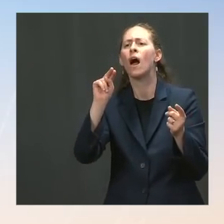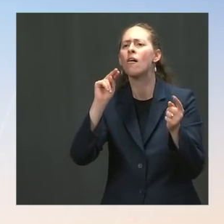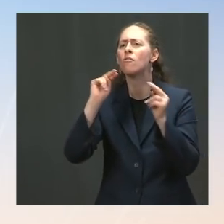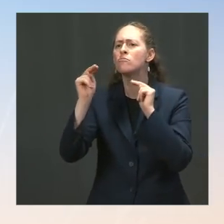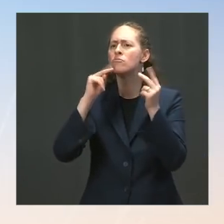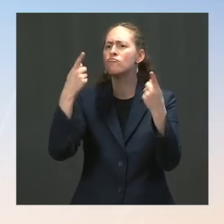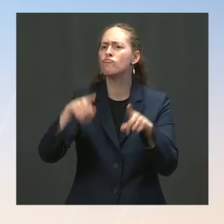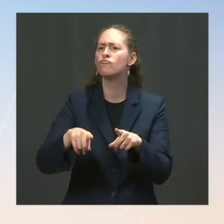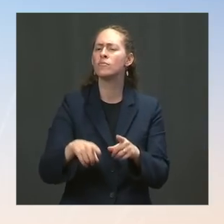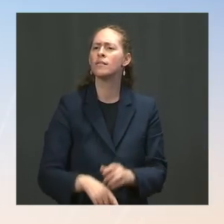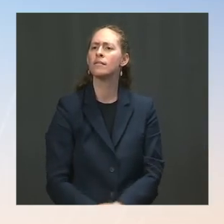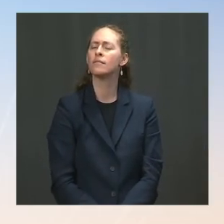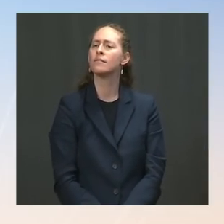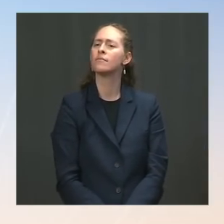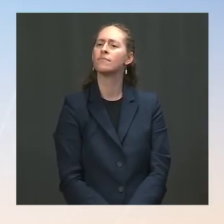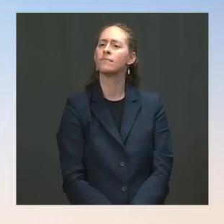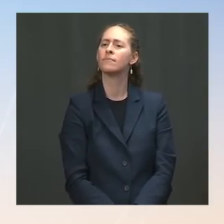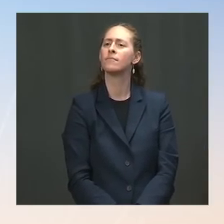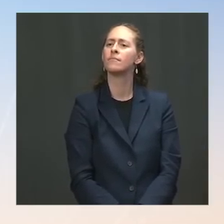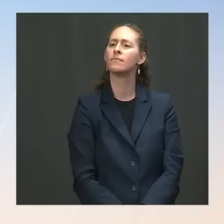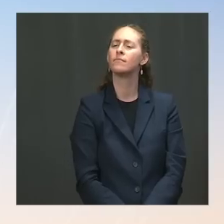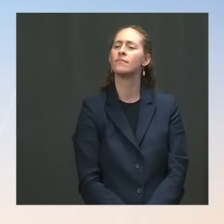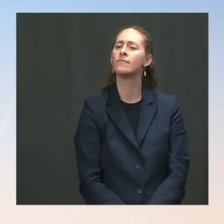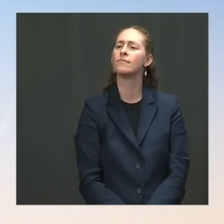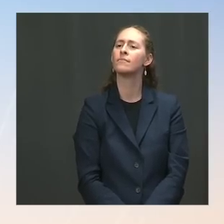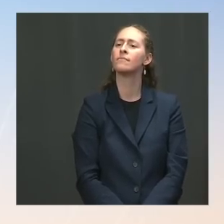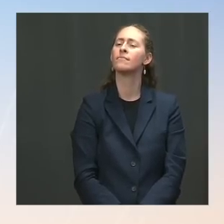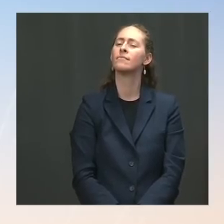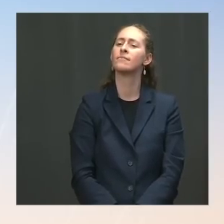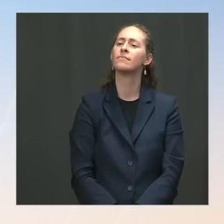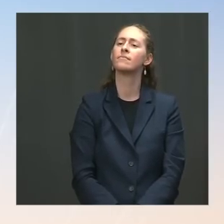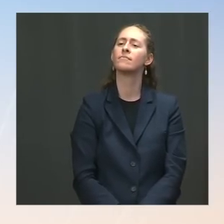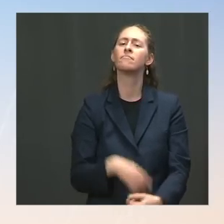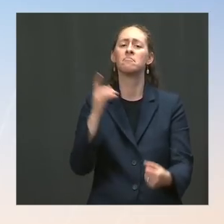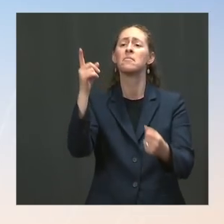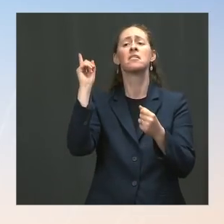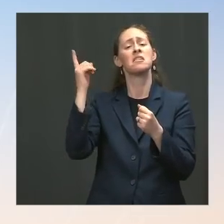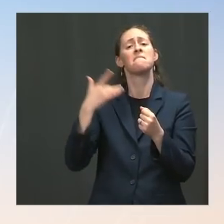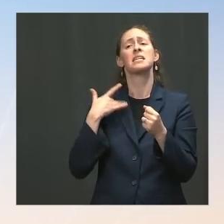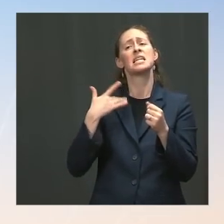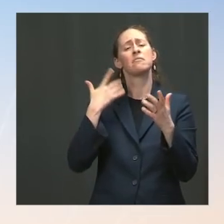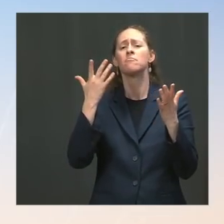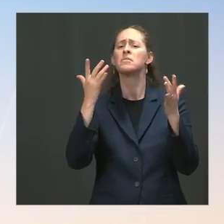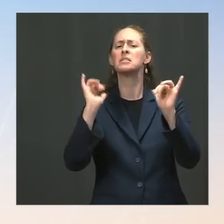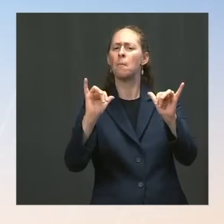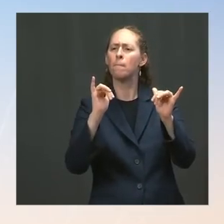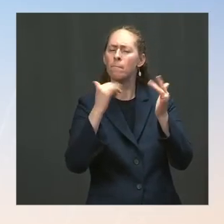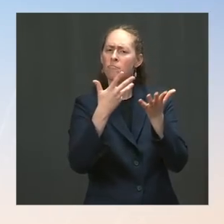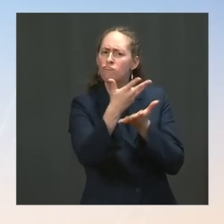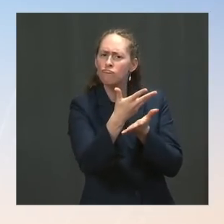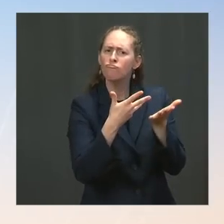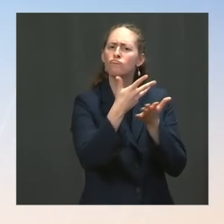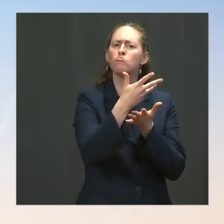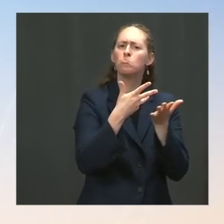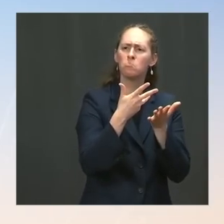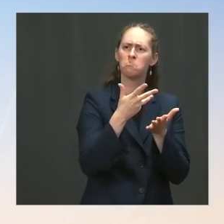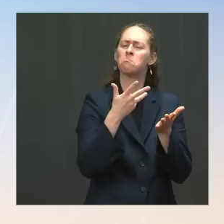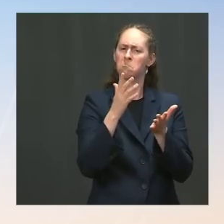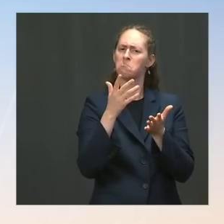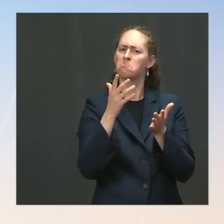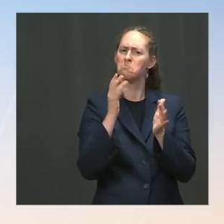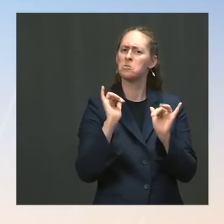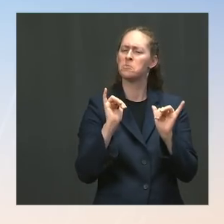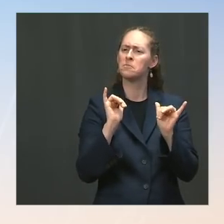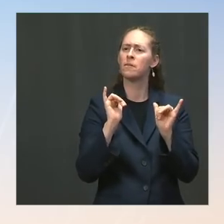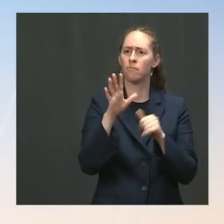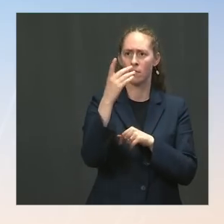interest to continue to pursue a diplomatic path forward because even though we certainly don't approve, in fact, we have